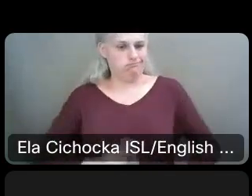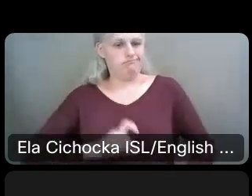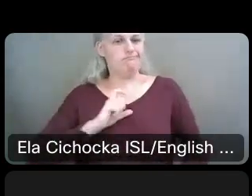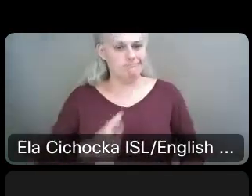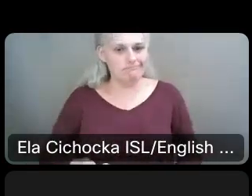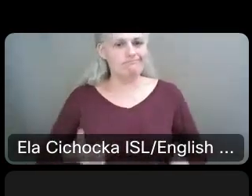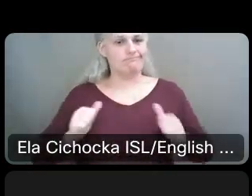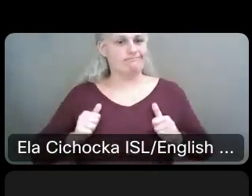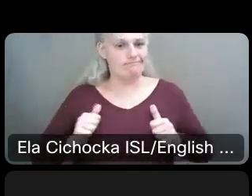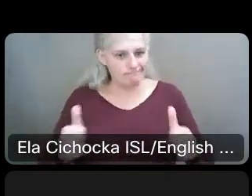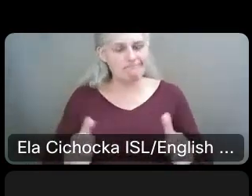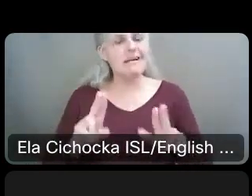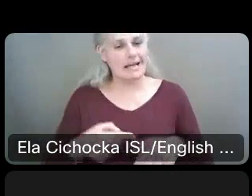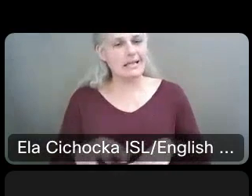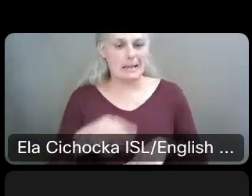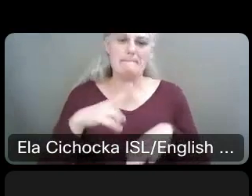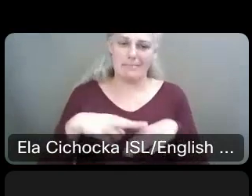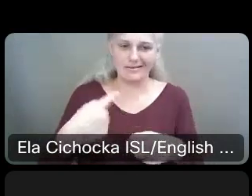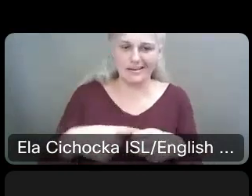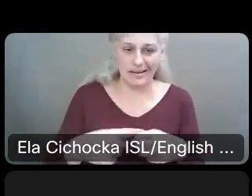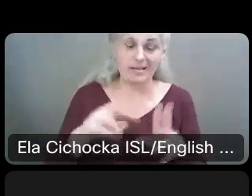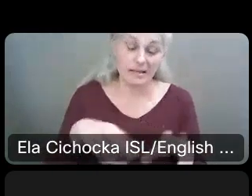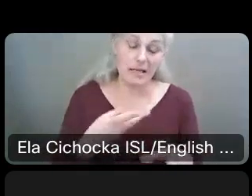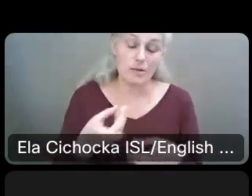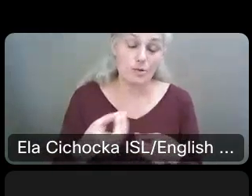we recover, and that's how we do well.